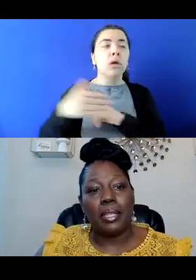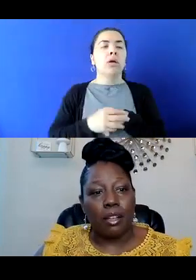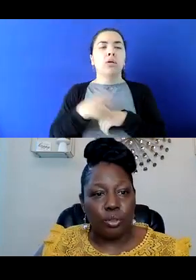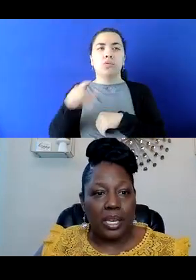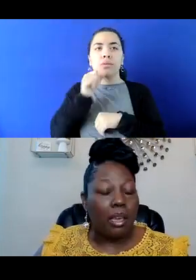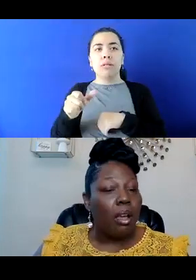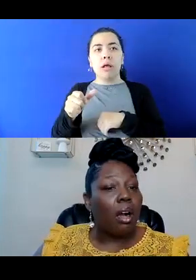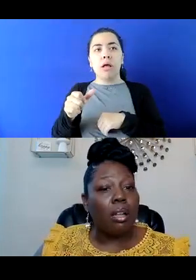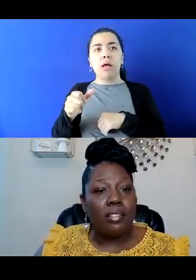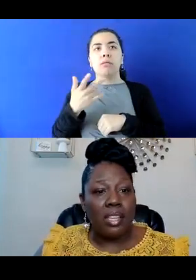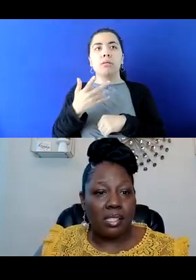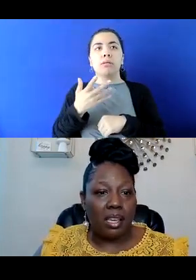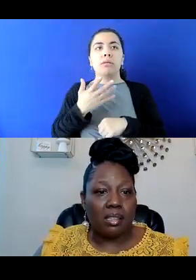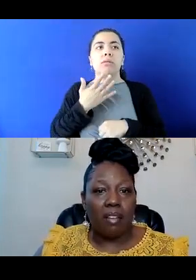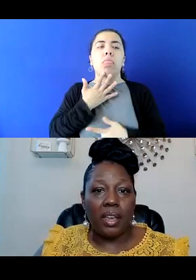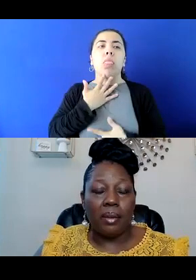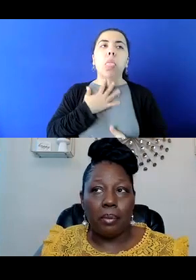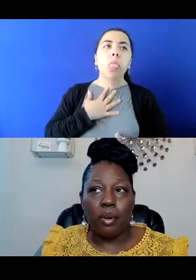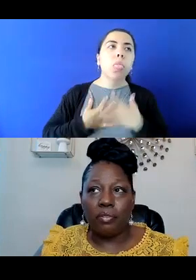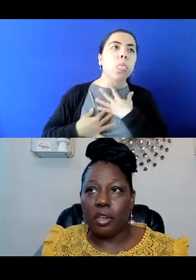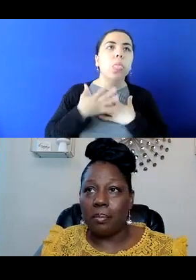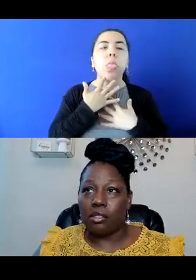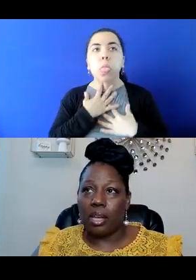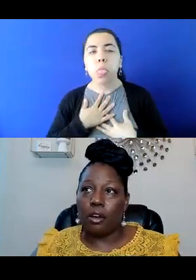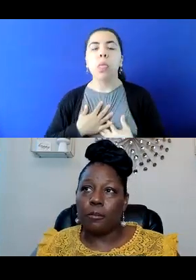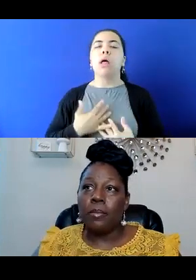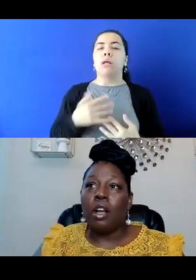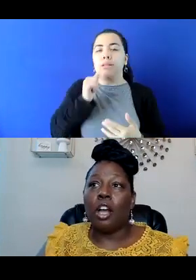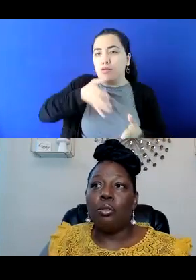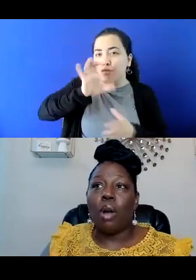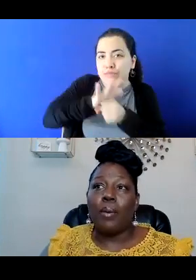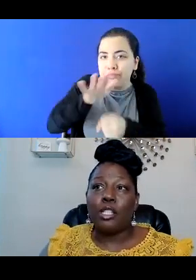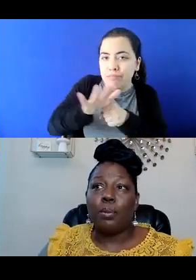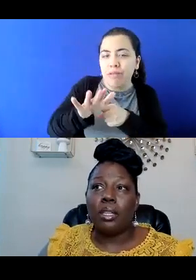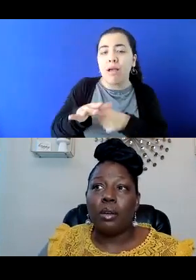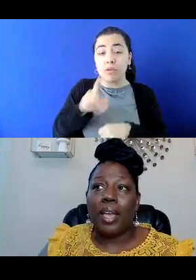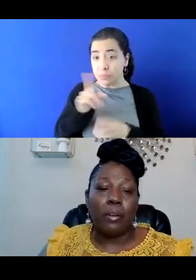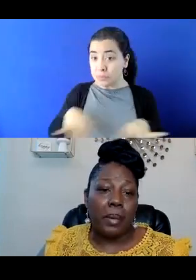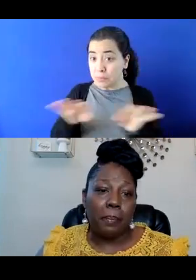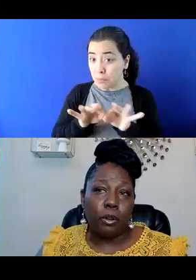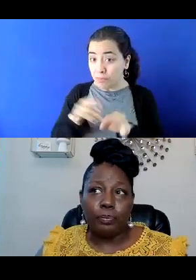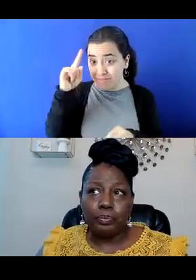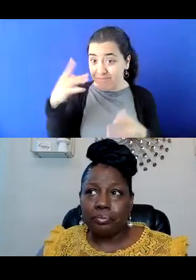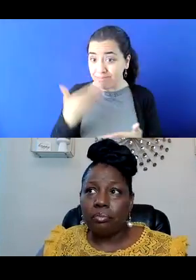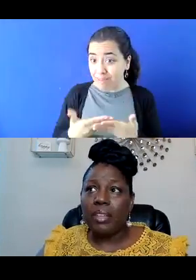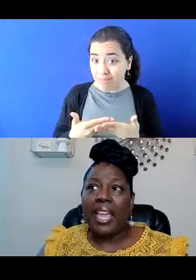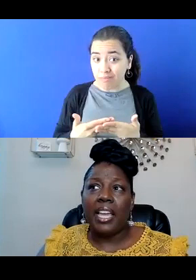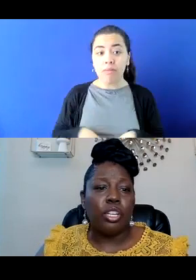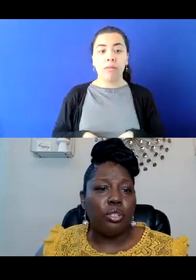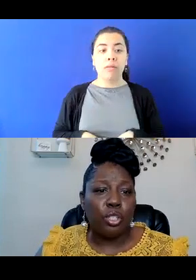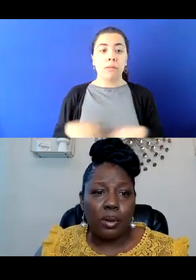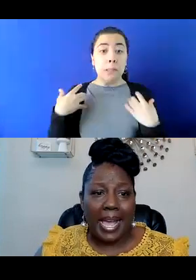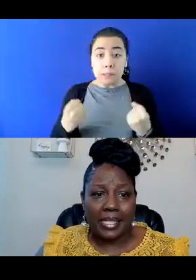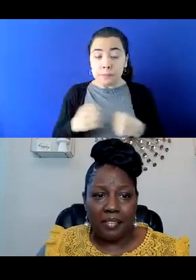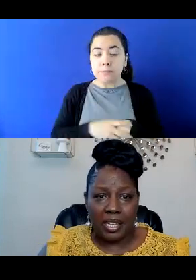time without drinking. All of these things are very important for your mental health. Are you always pulling away from people and